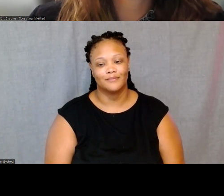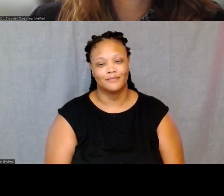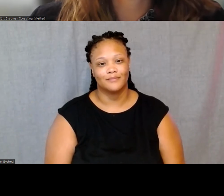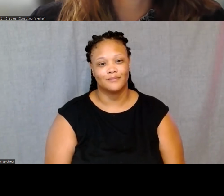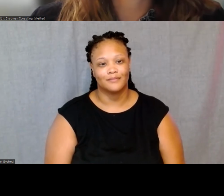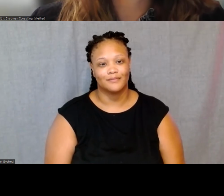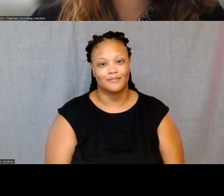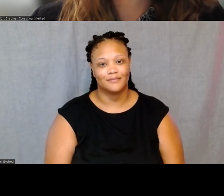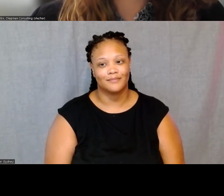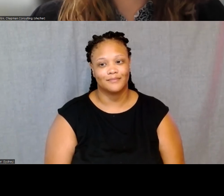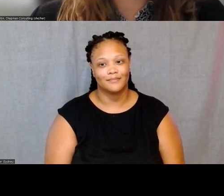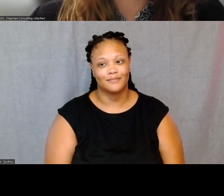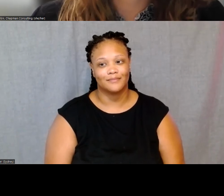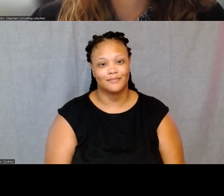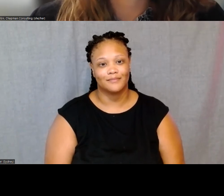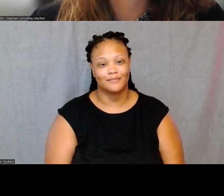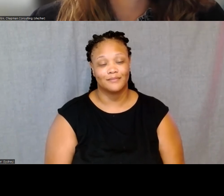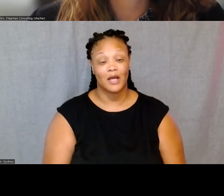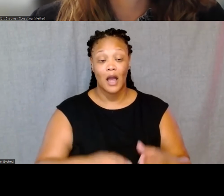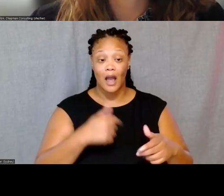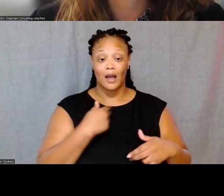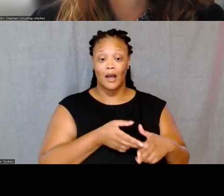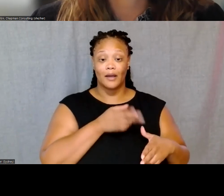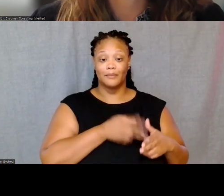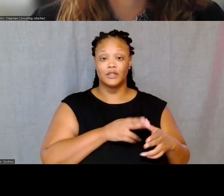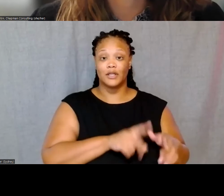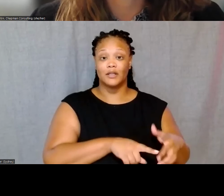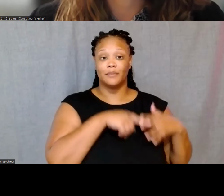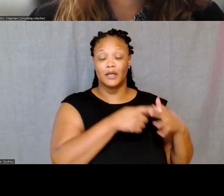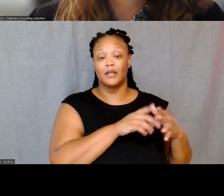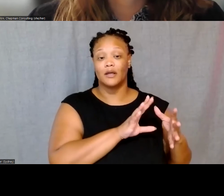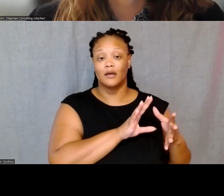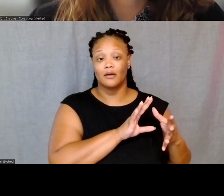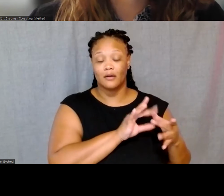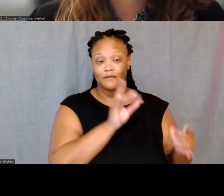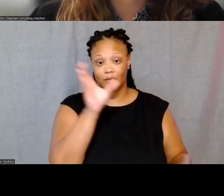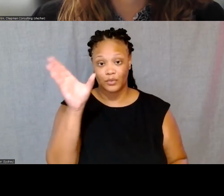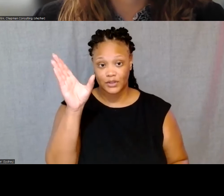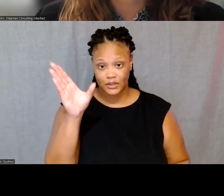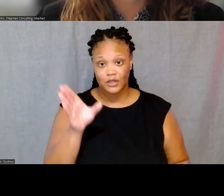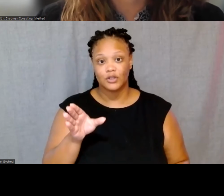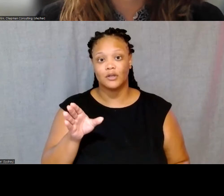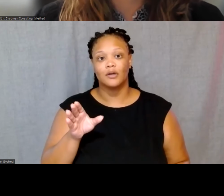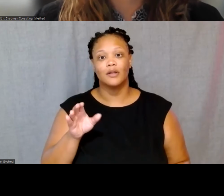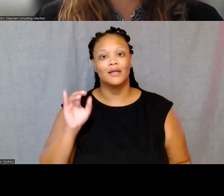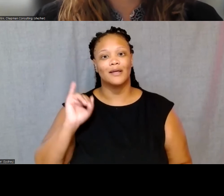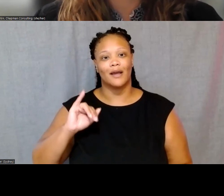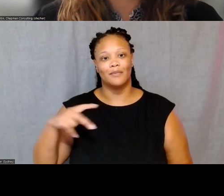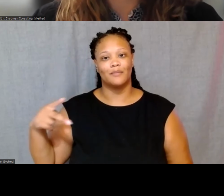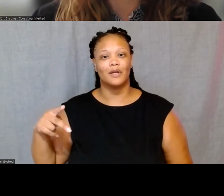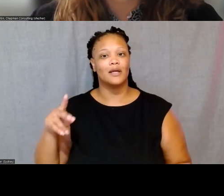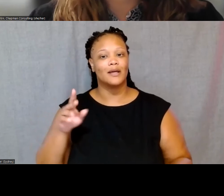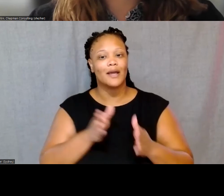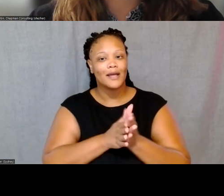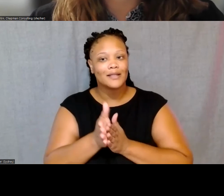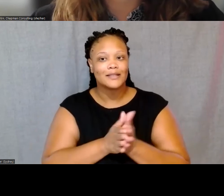So I did mention at the beginning of the presentation the incentive payment program, and I thought it would just be helpful to quickly point out